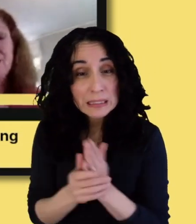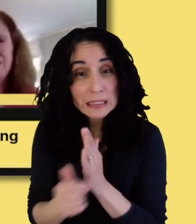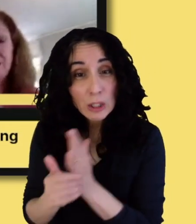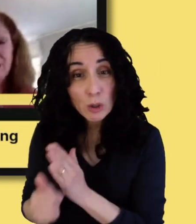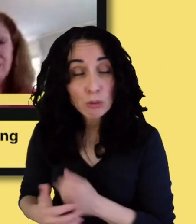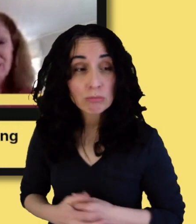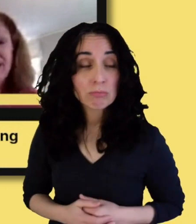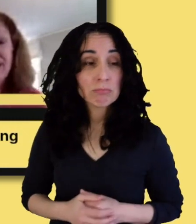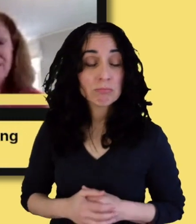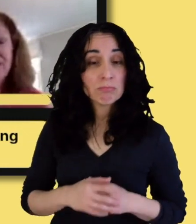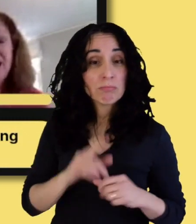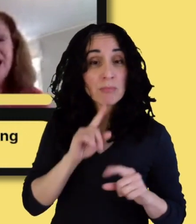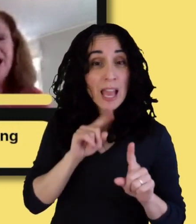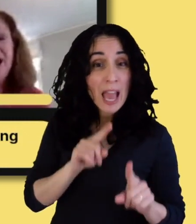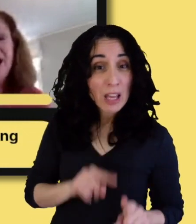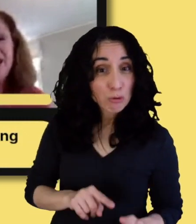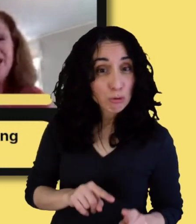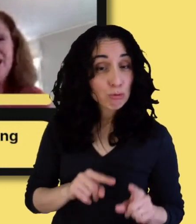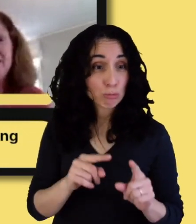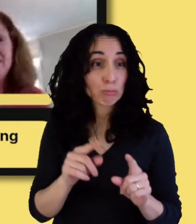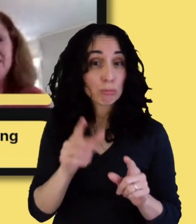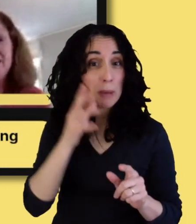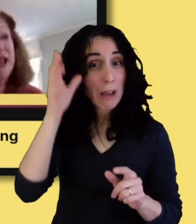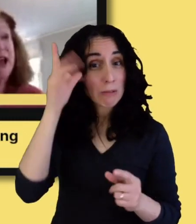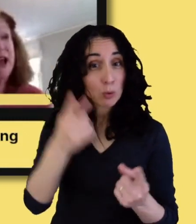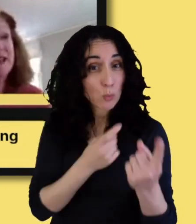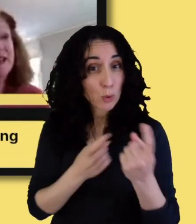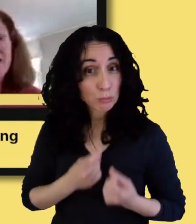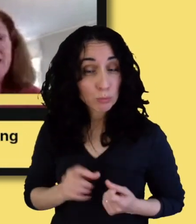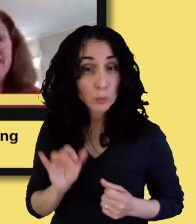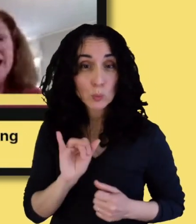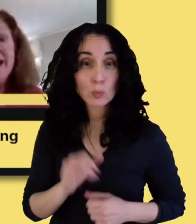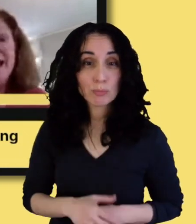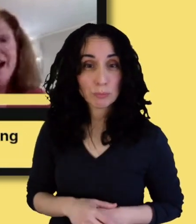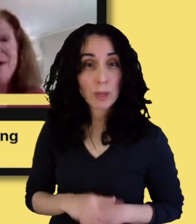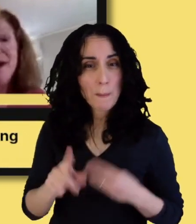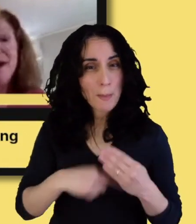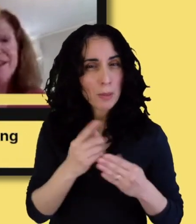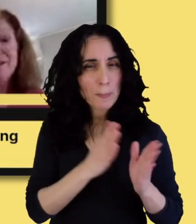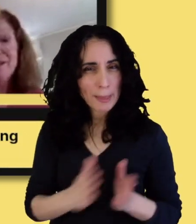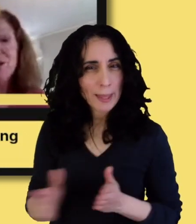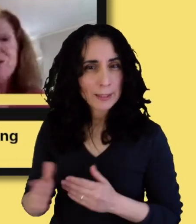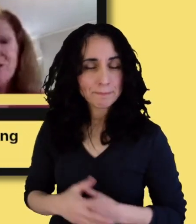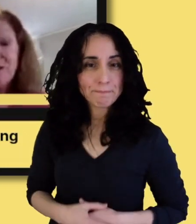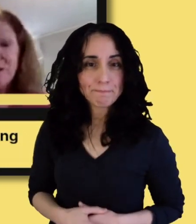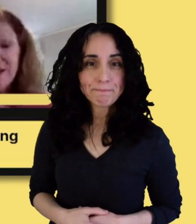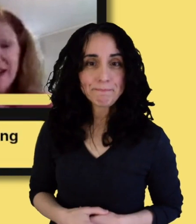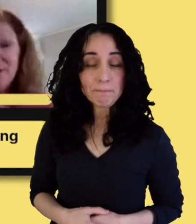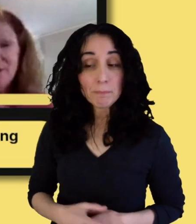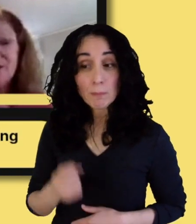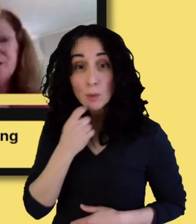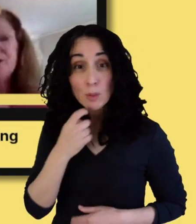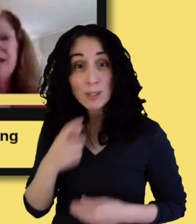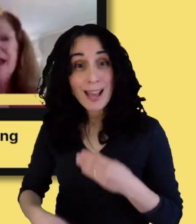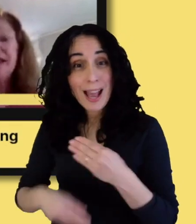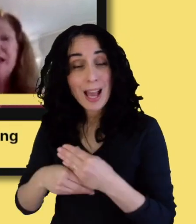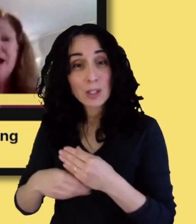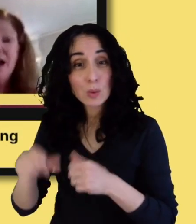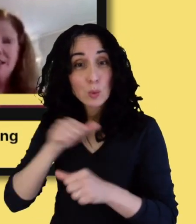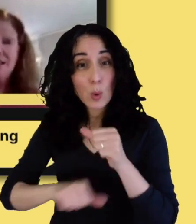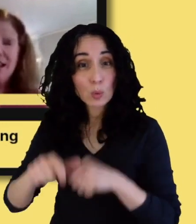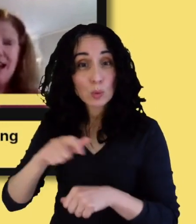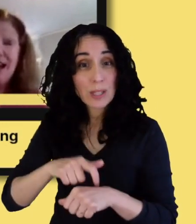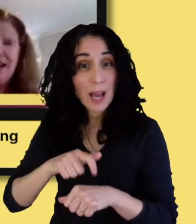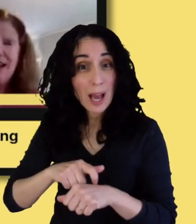have regarding the learning plan. And then recently we added in a social time where the children